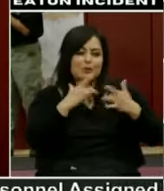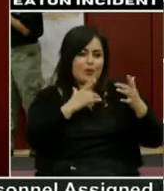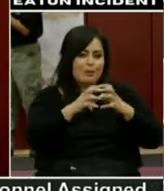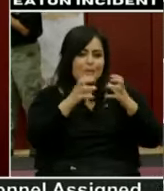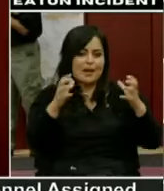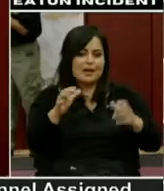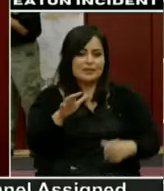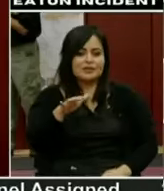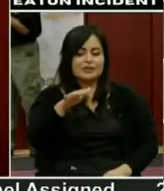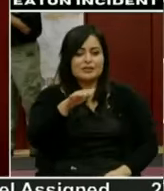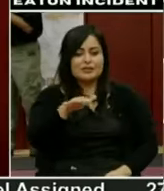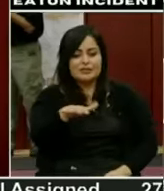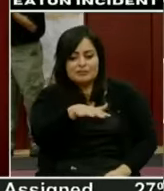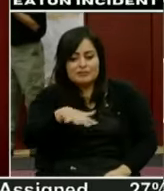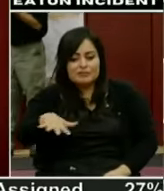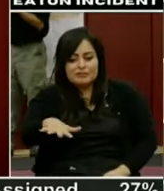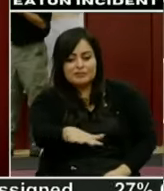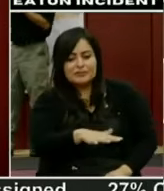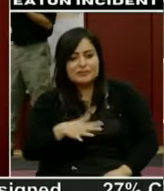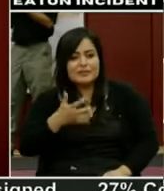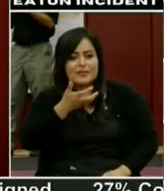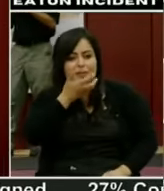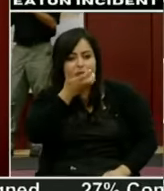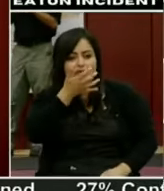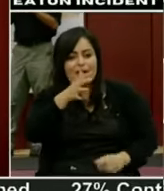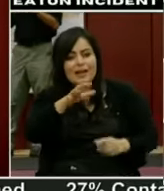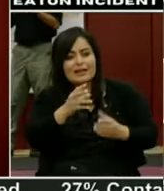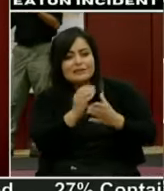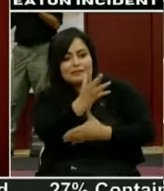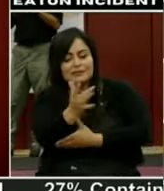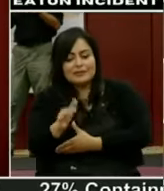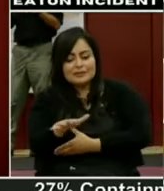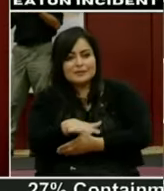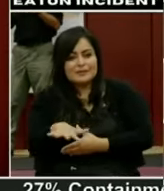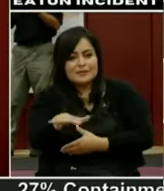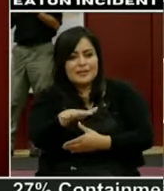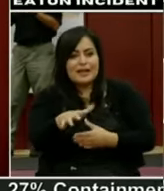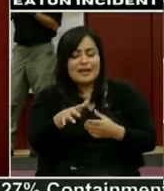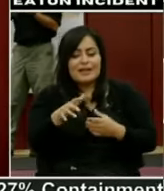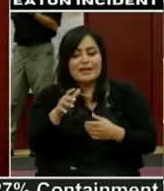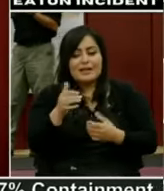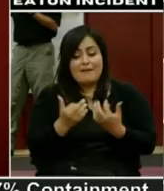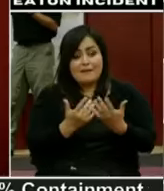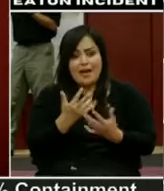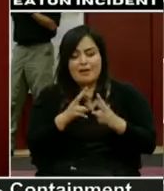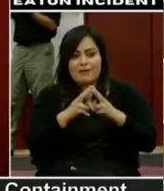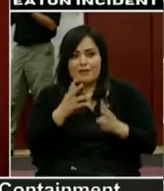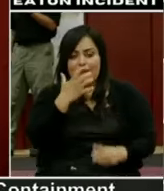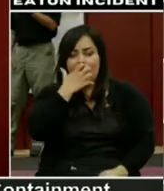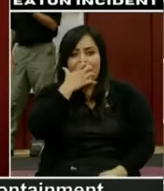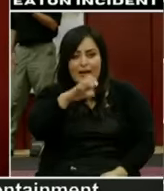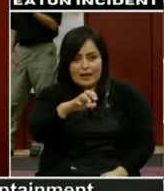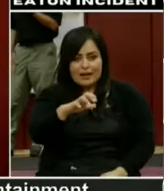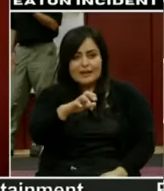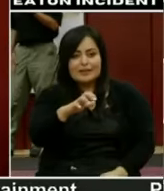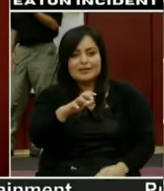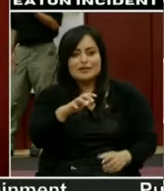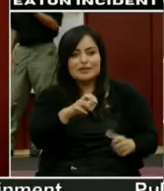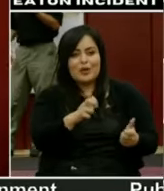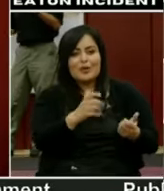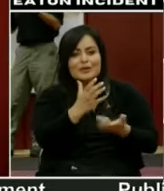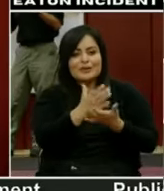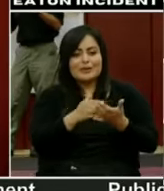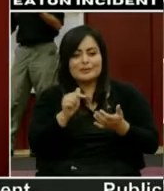lower elevations in the vegetation, mainly because the fire burned so hot initially that it basically moonscaped the